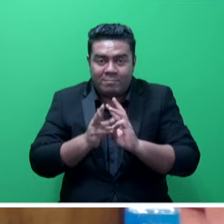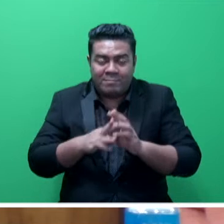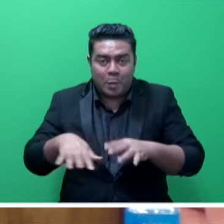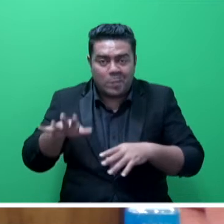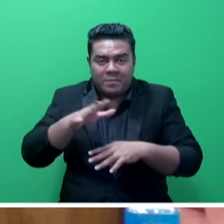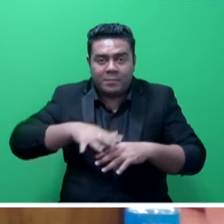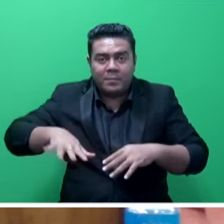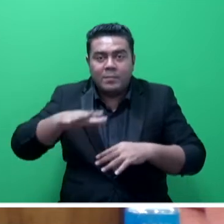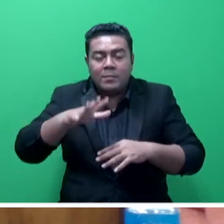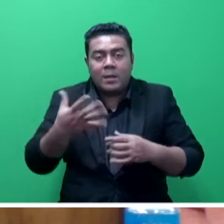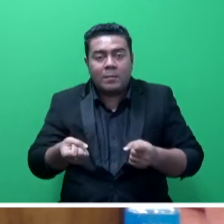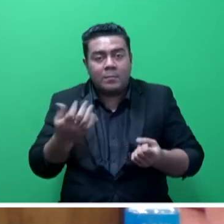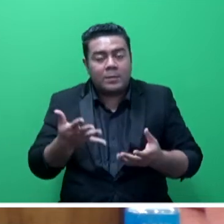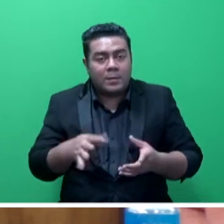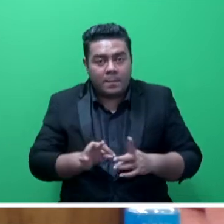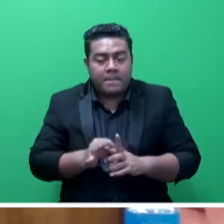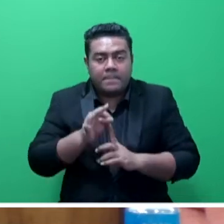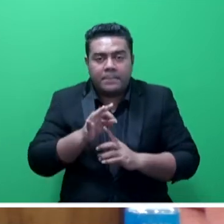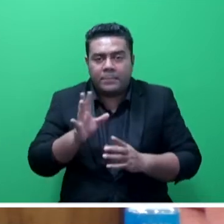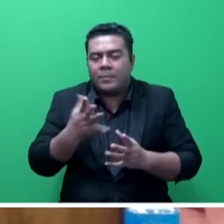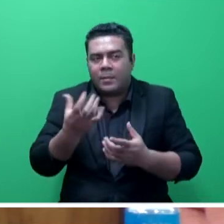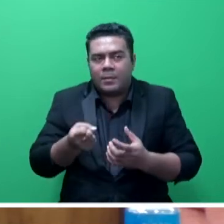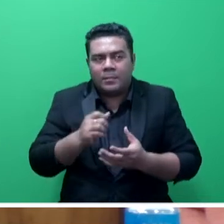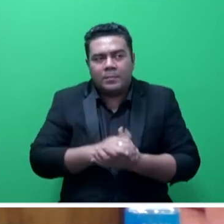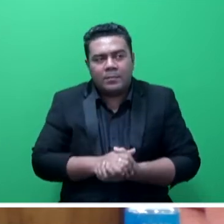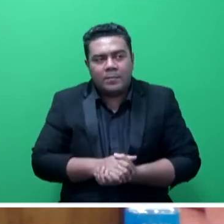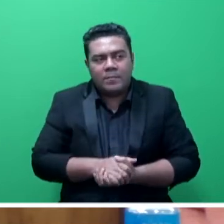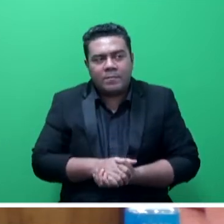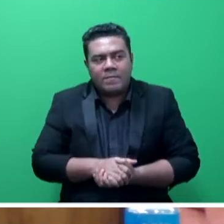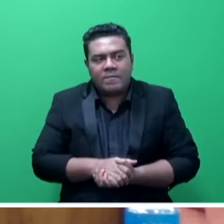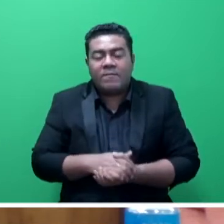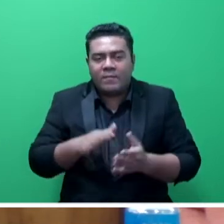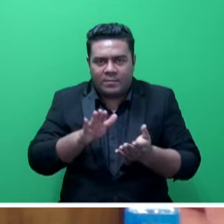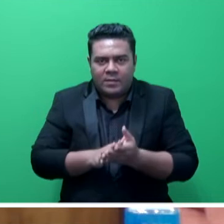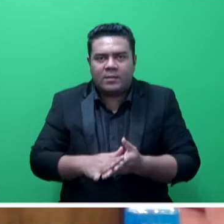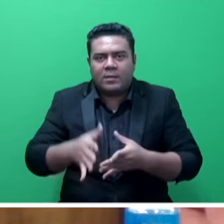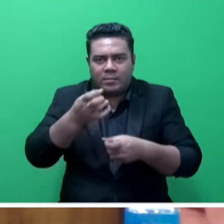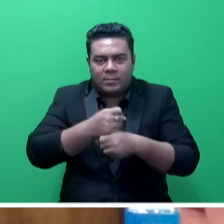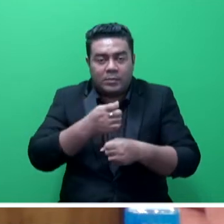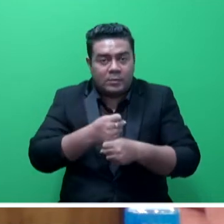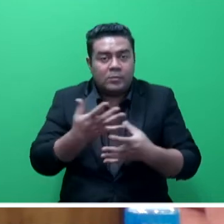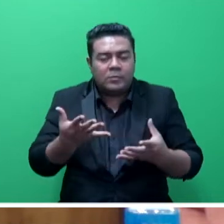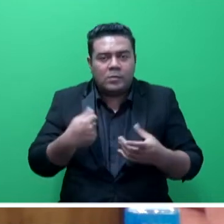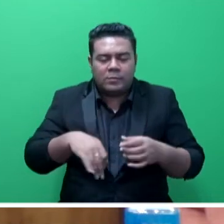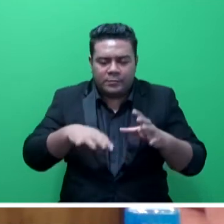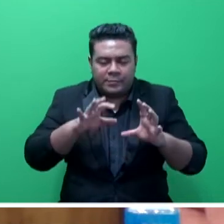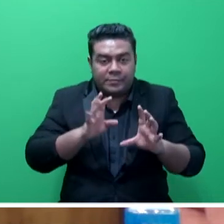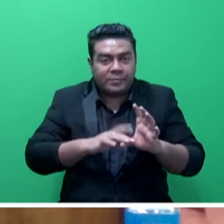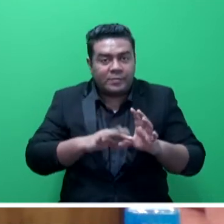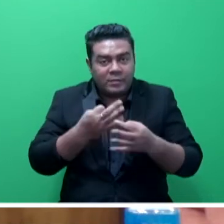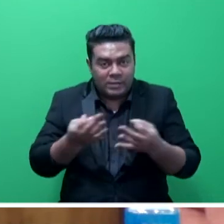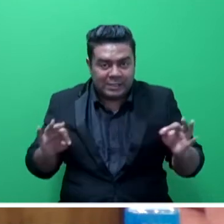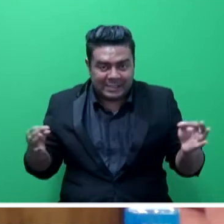Services, has been committed to improving its forecasting capabilities by upgrading of its reporting and network facilities